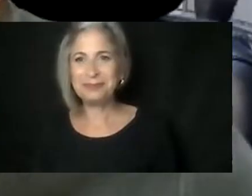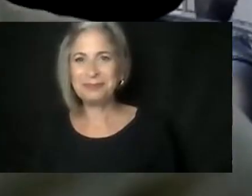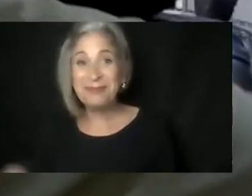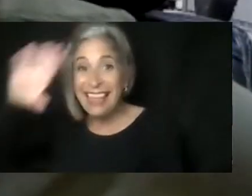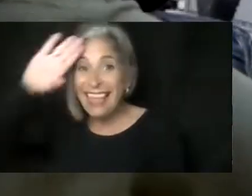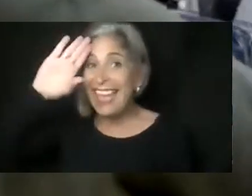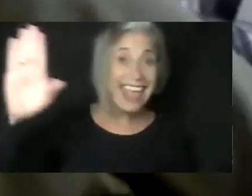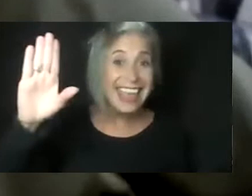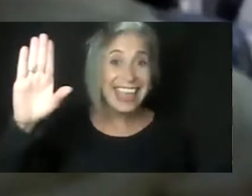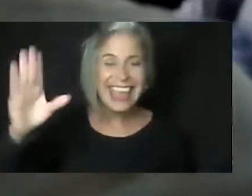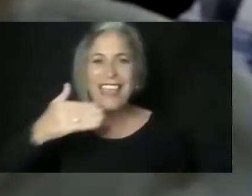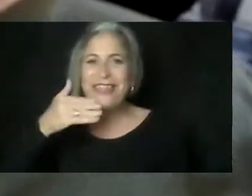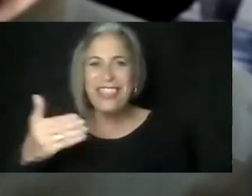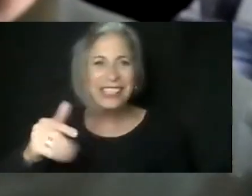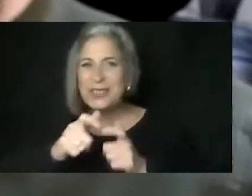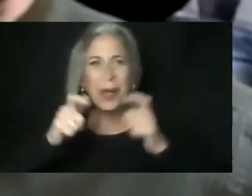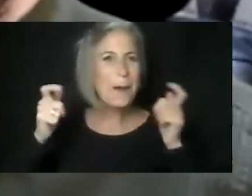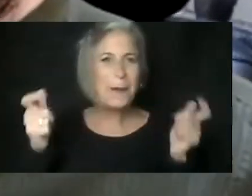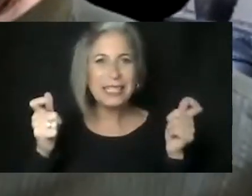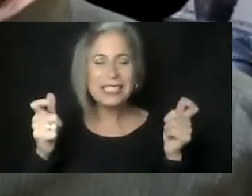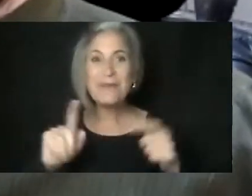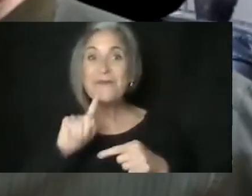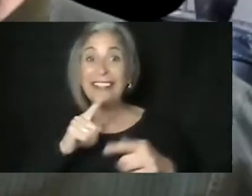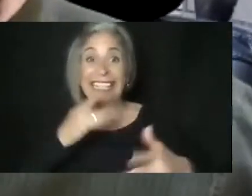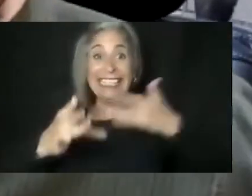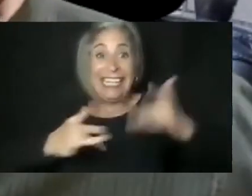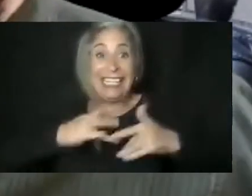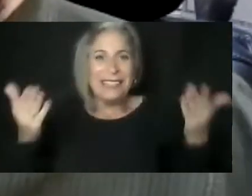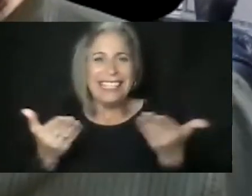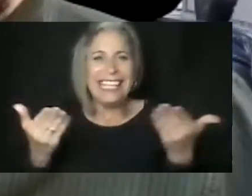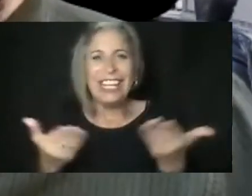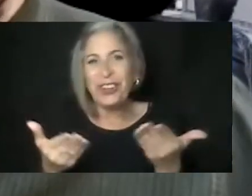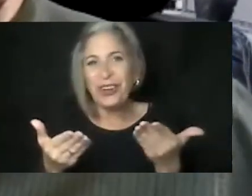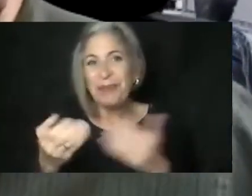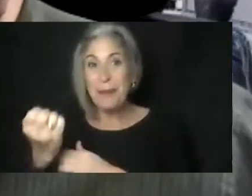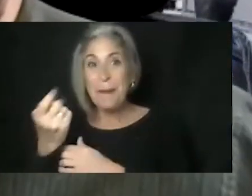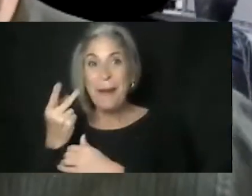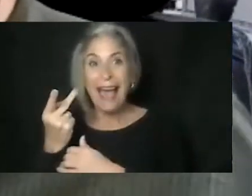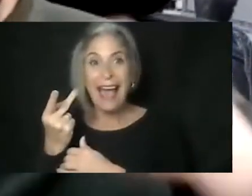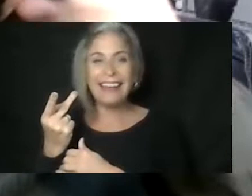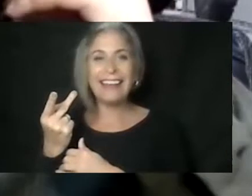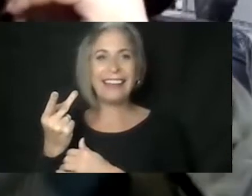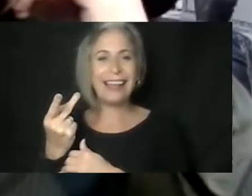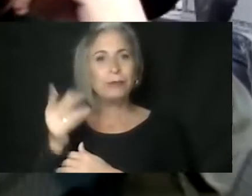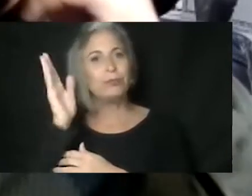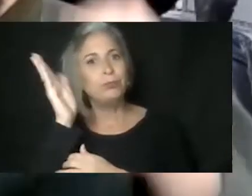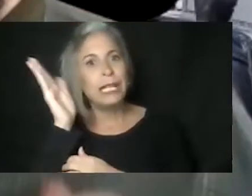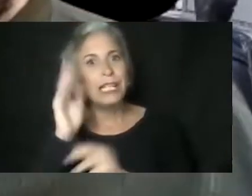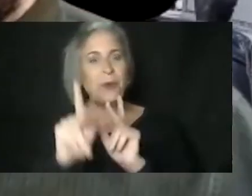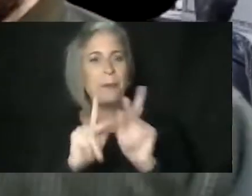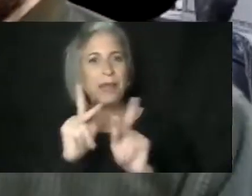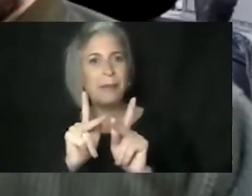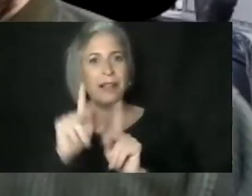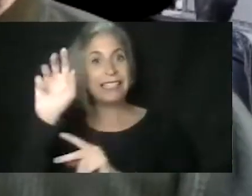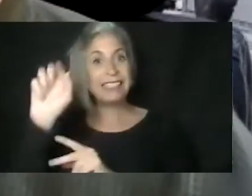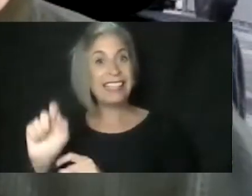Hey, thanks so much. I'm incredibly glad to be here, glad to be back after speaking to folks in South